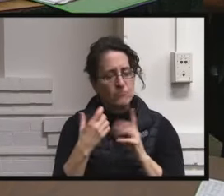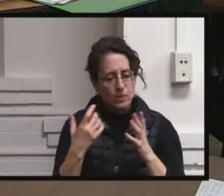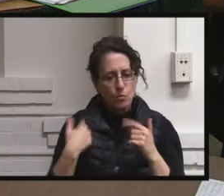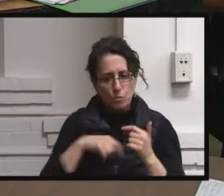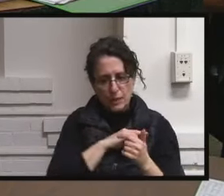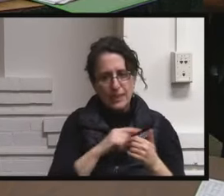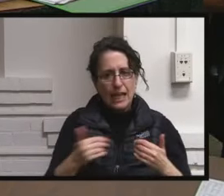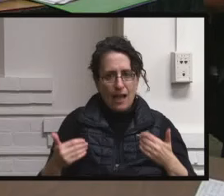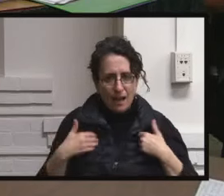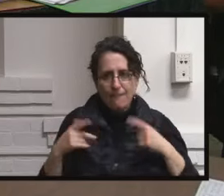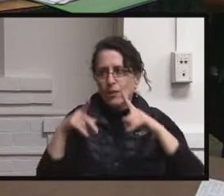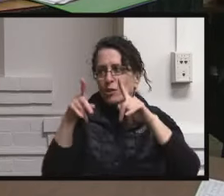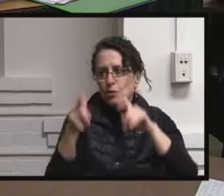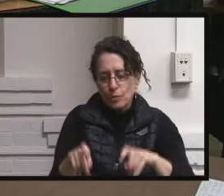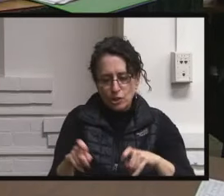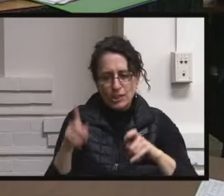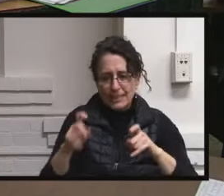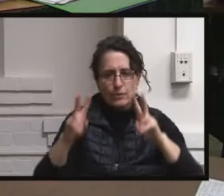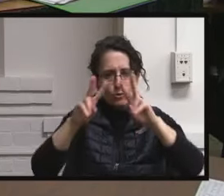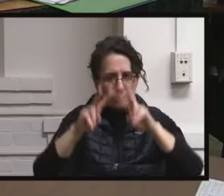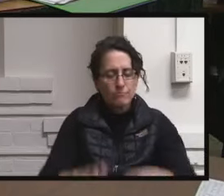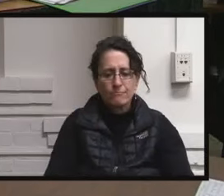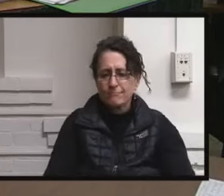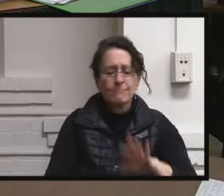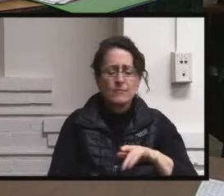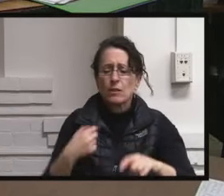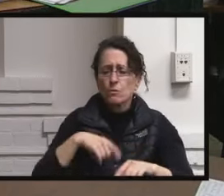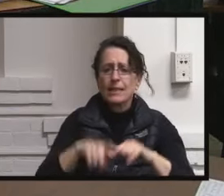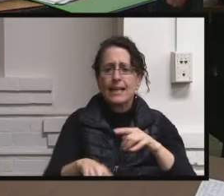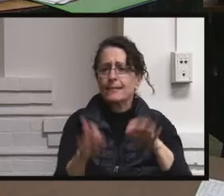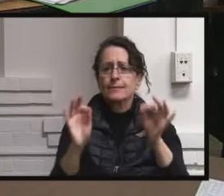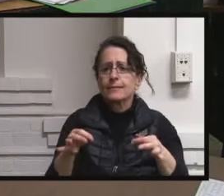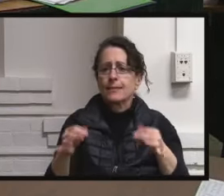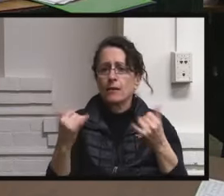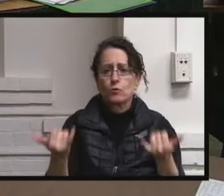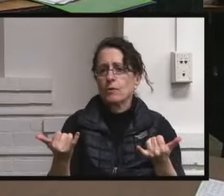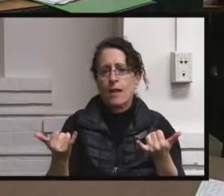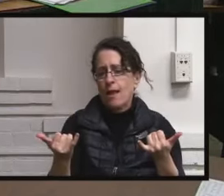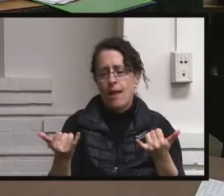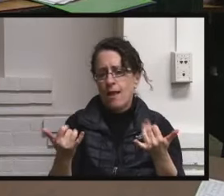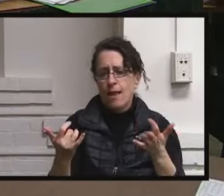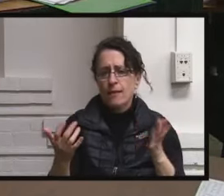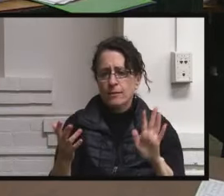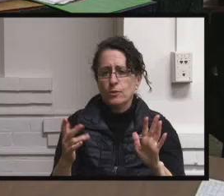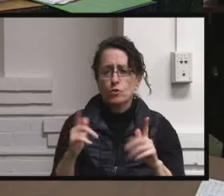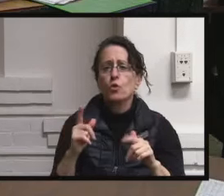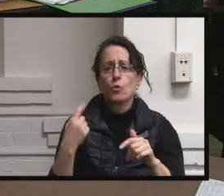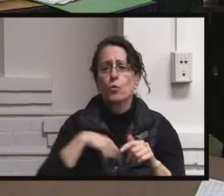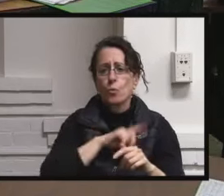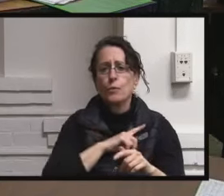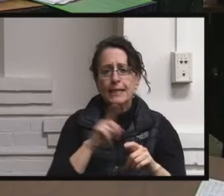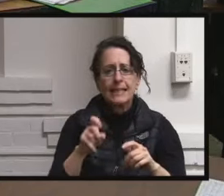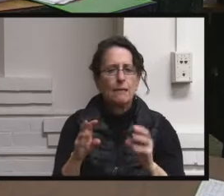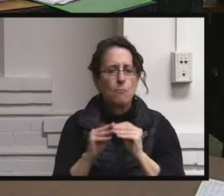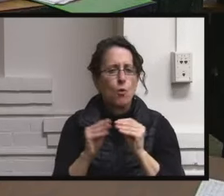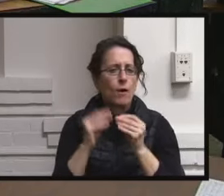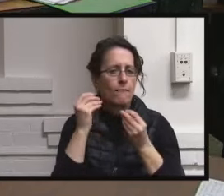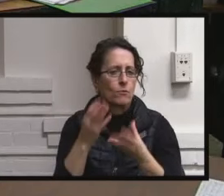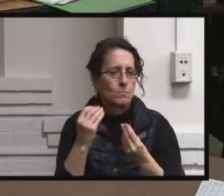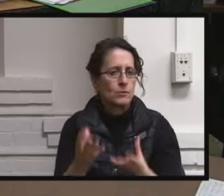questions that we have to look at today. And we can't make those decisions today without understanding the basis for the changes. So